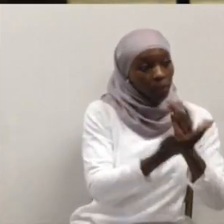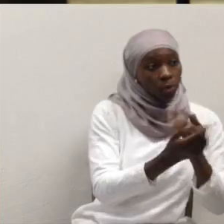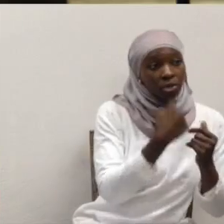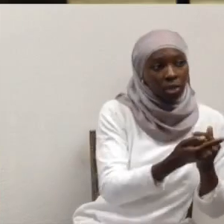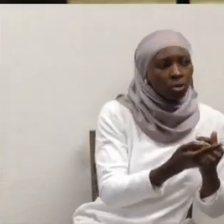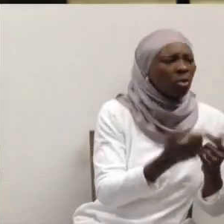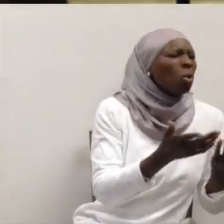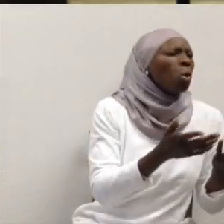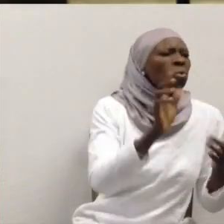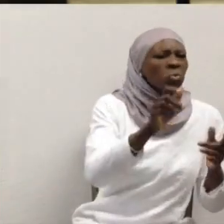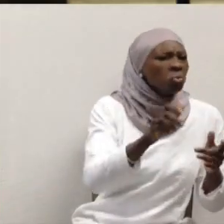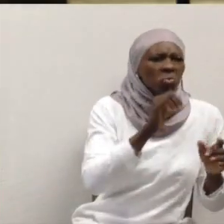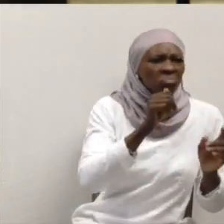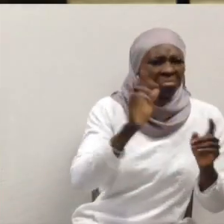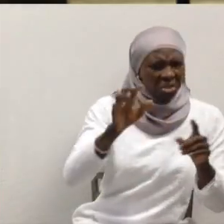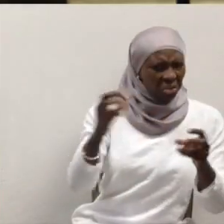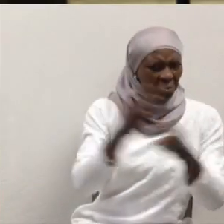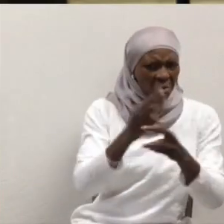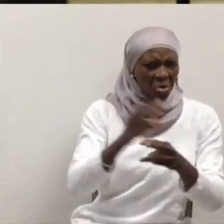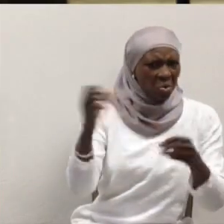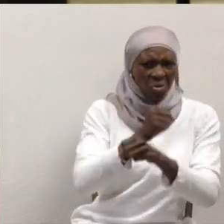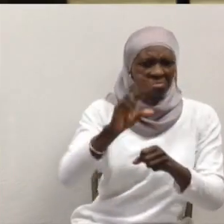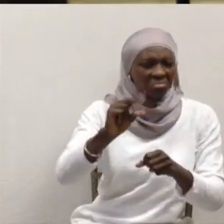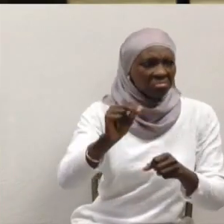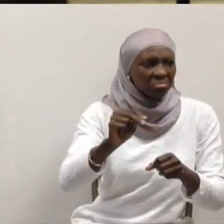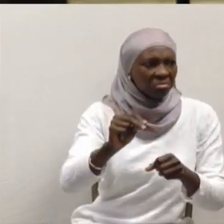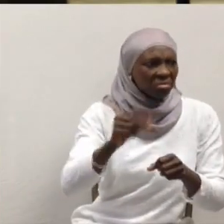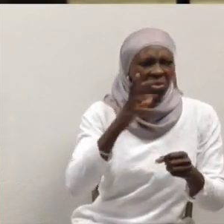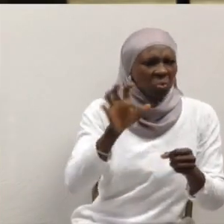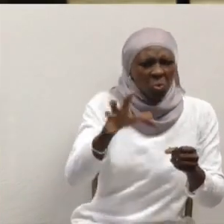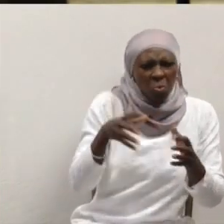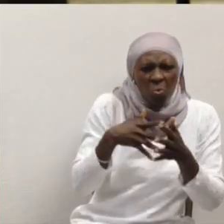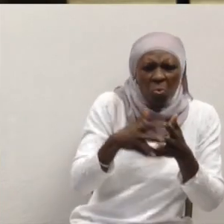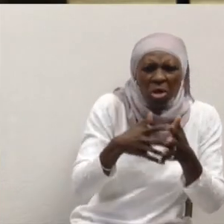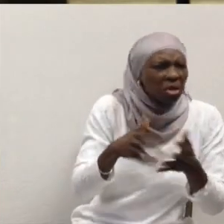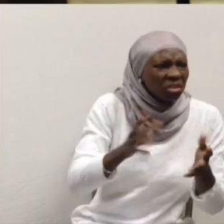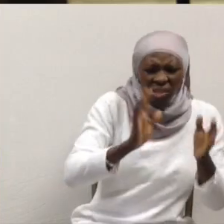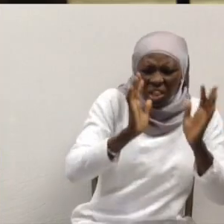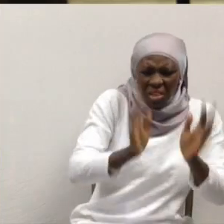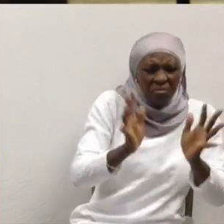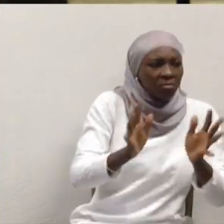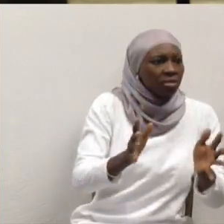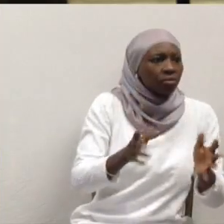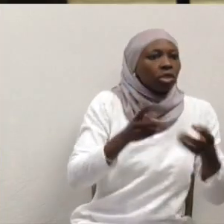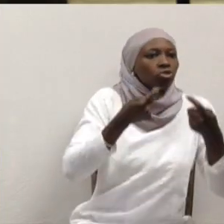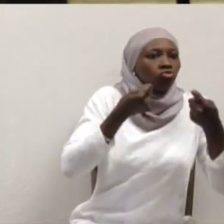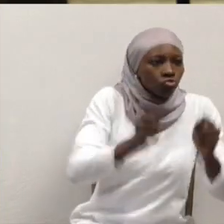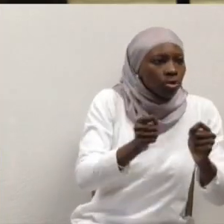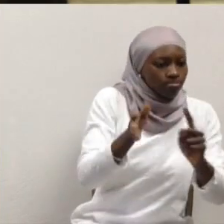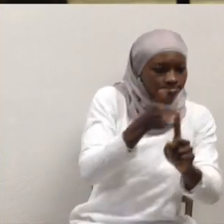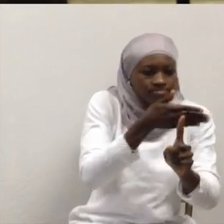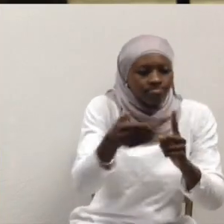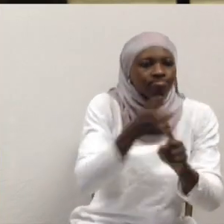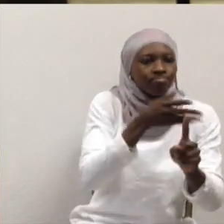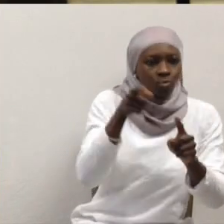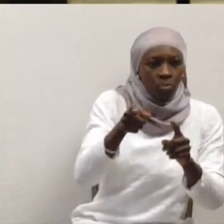and time." But the mere fact that as communities we stand for truth, that is all what